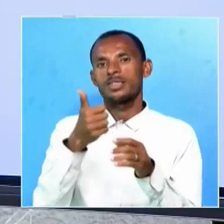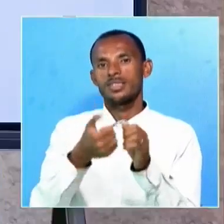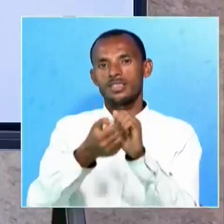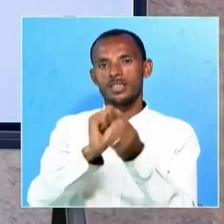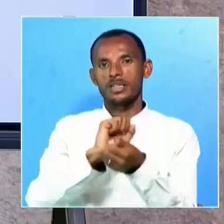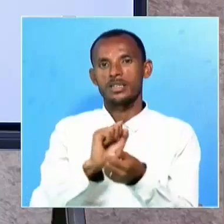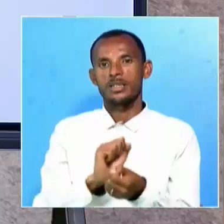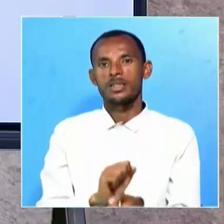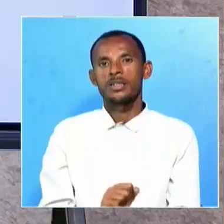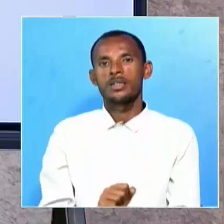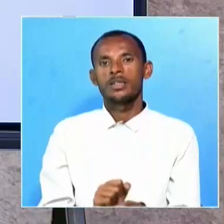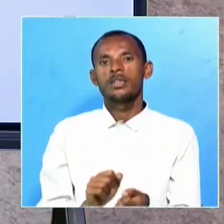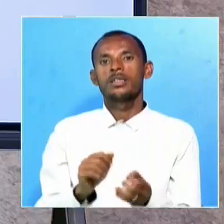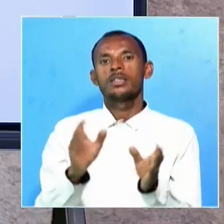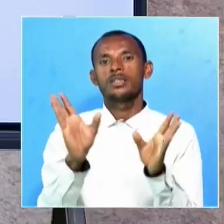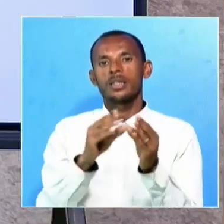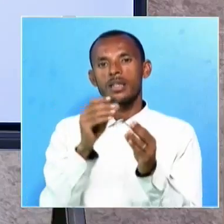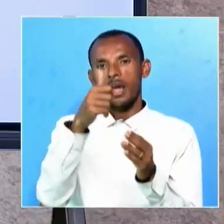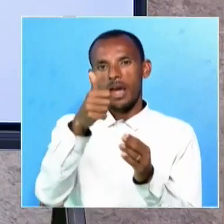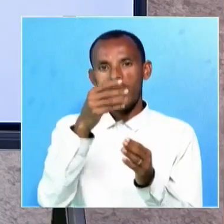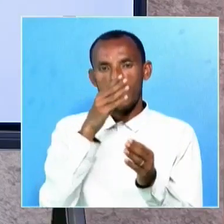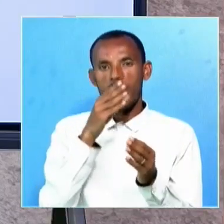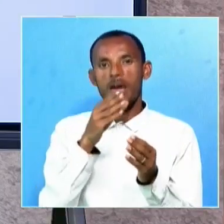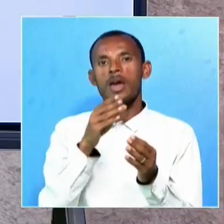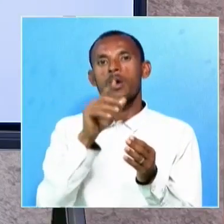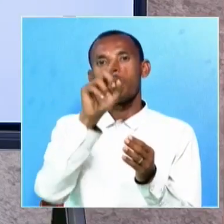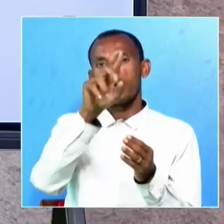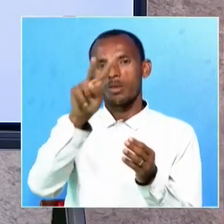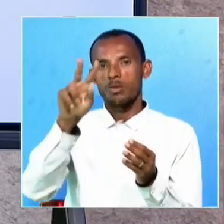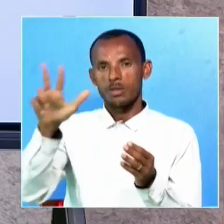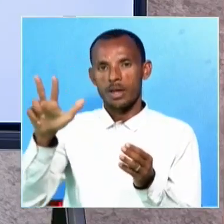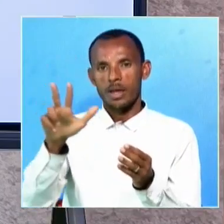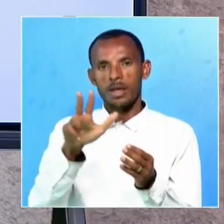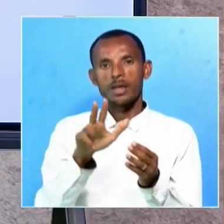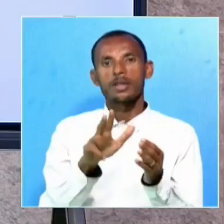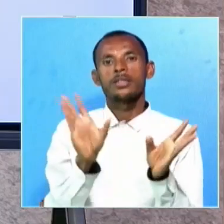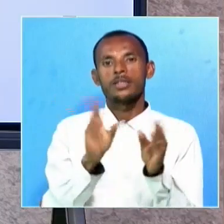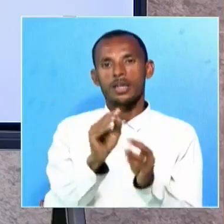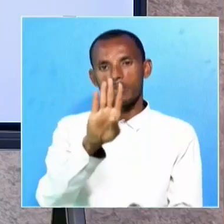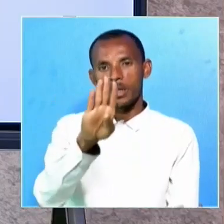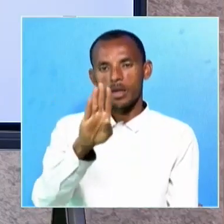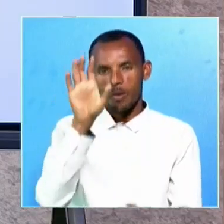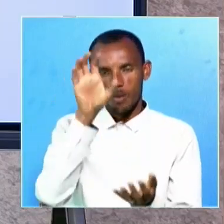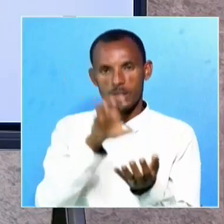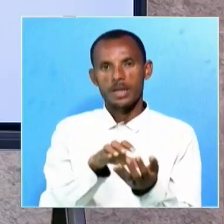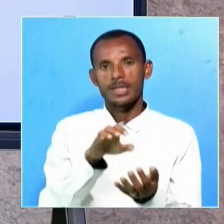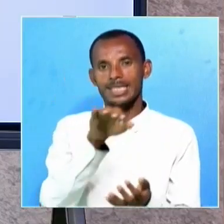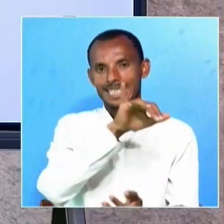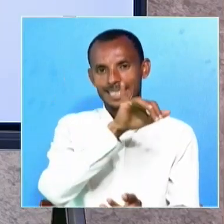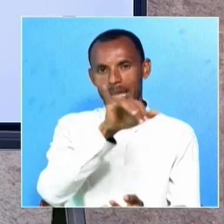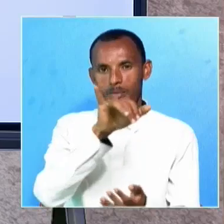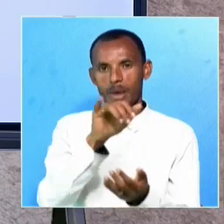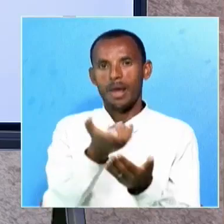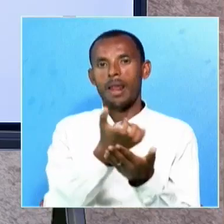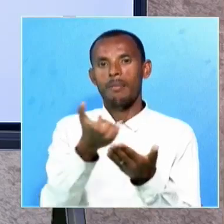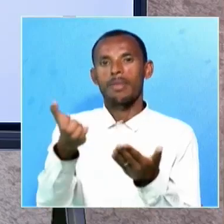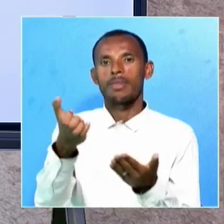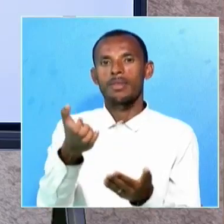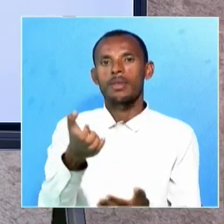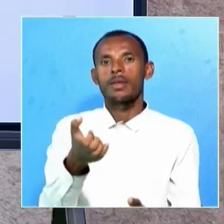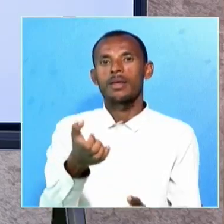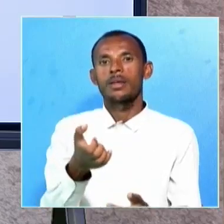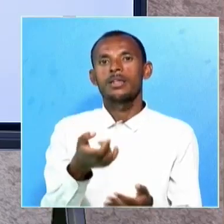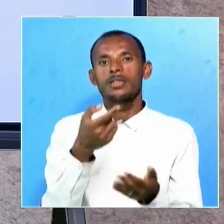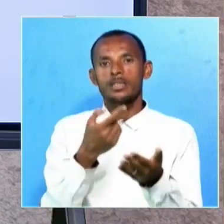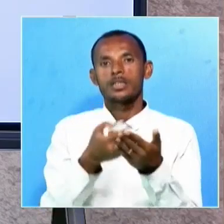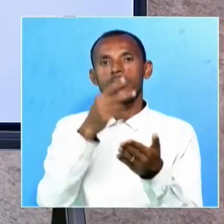therefore set A contains the elements 1 to 3, and set B also contains the same element. Therefore, these